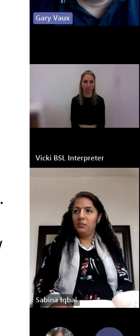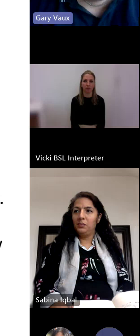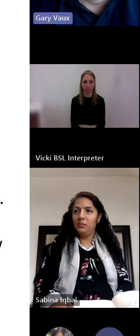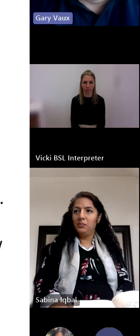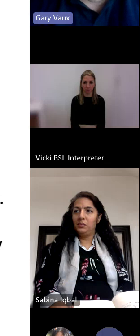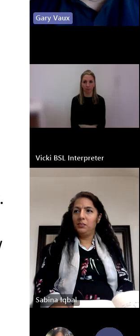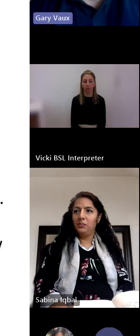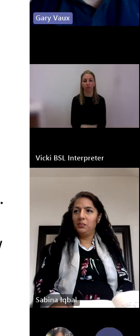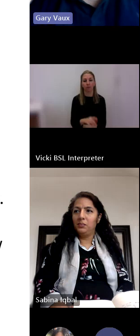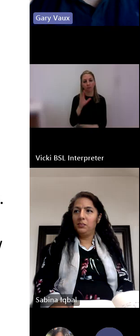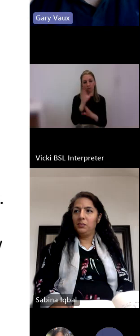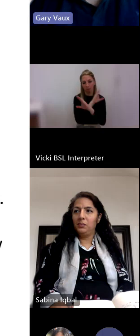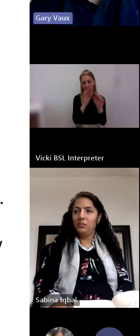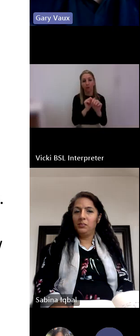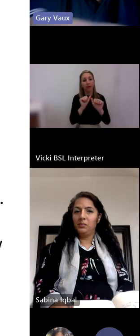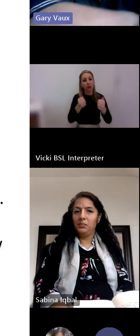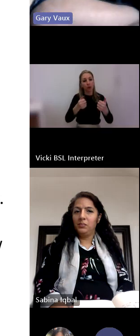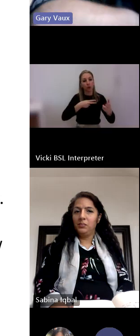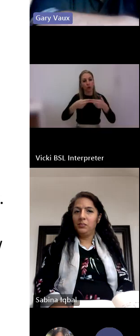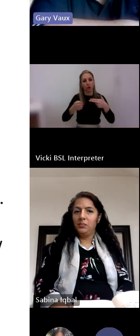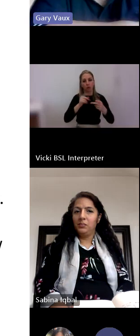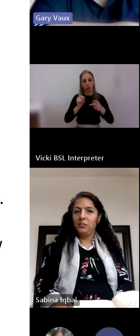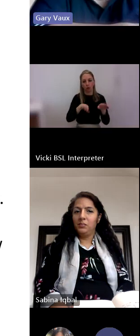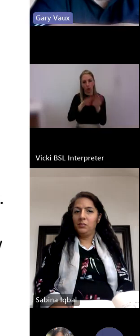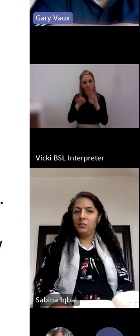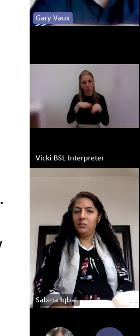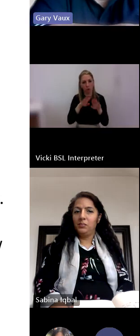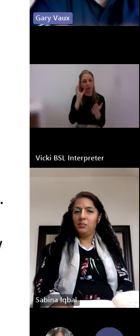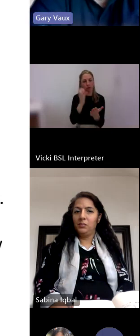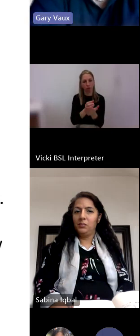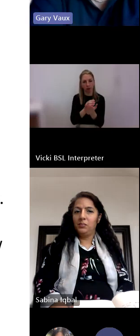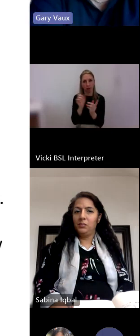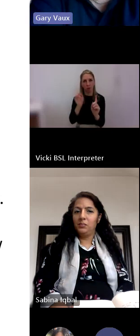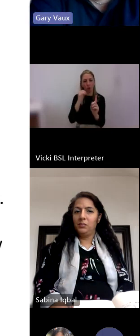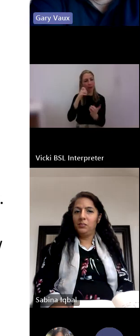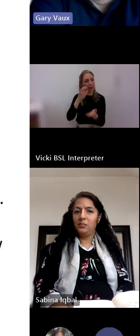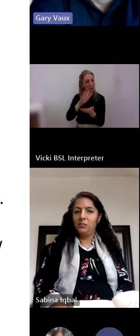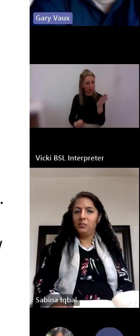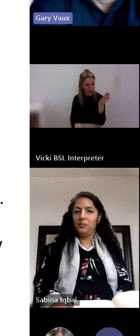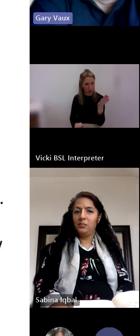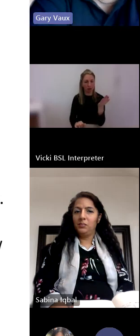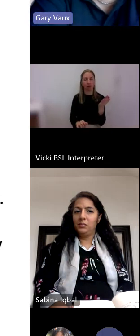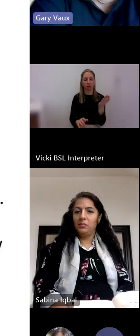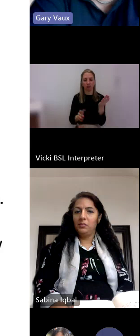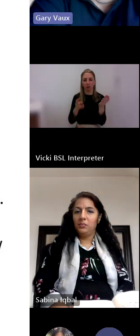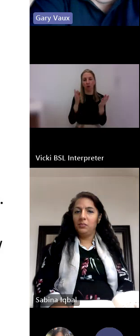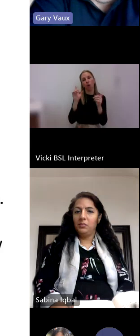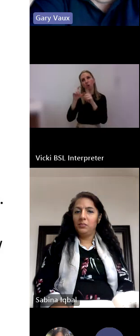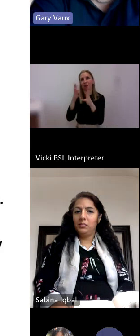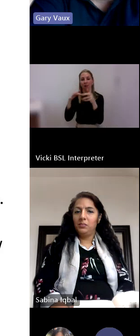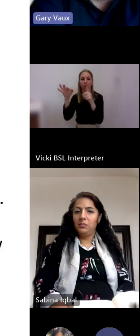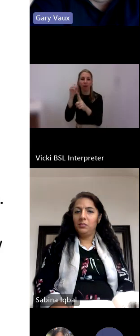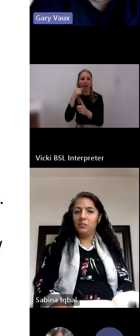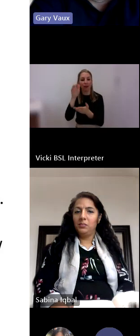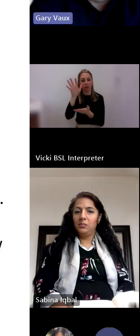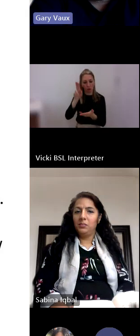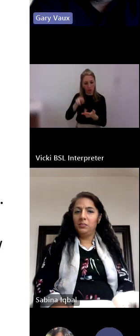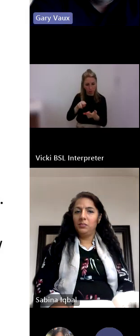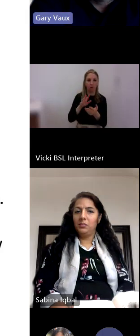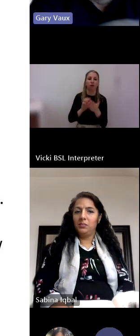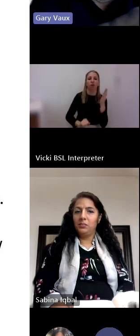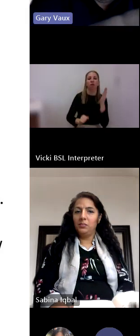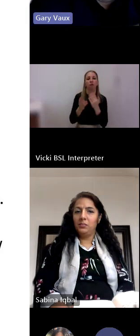Good news is the amount that Universal Credit can deduct, the amount that DWP can deduct from your Universal Credit to